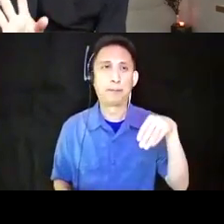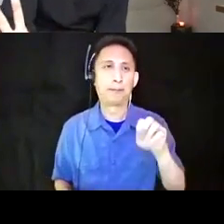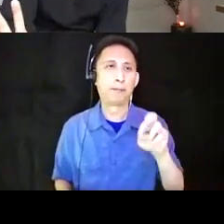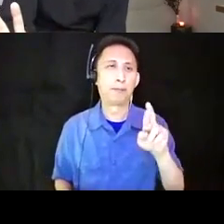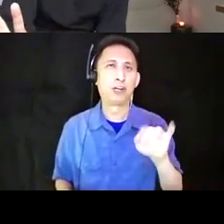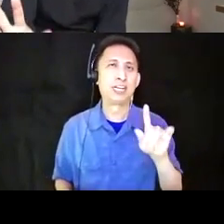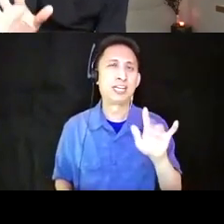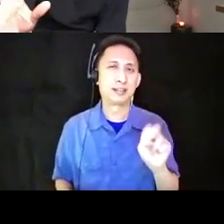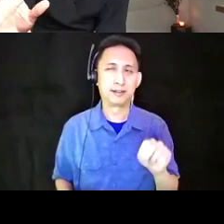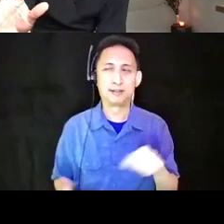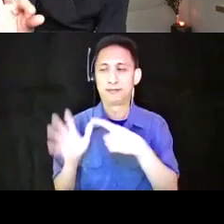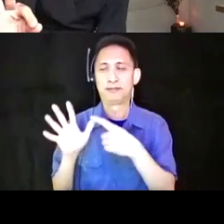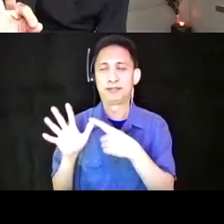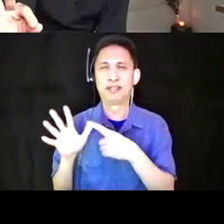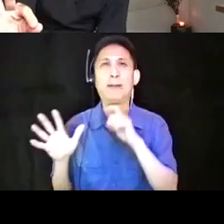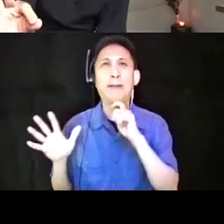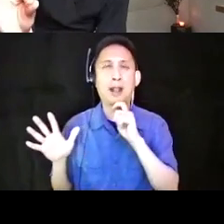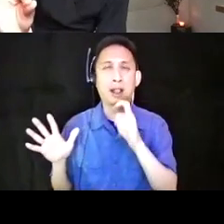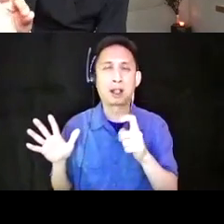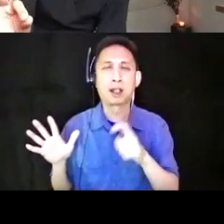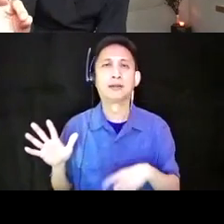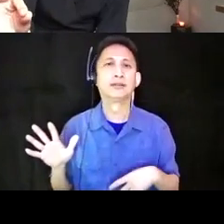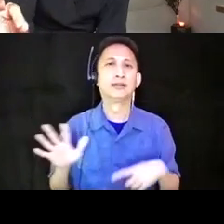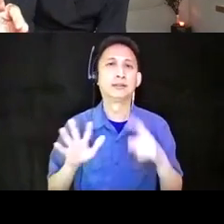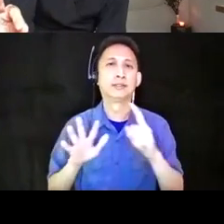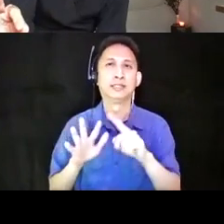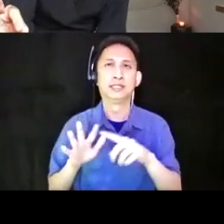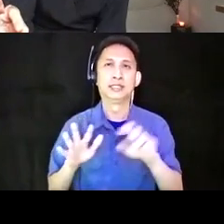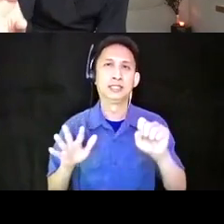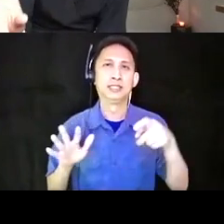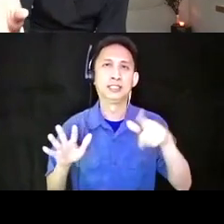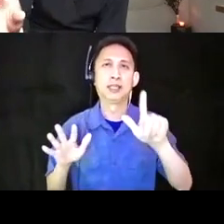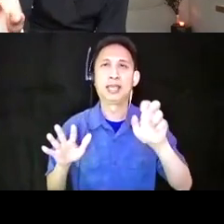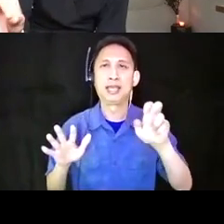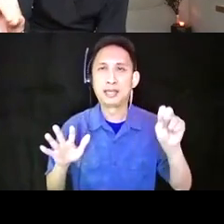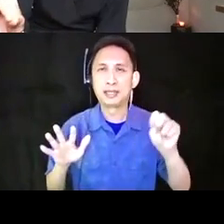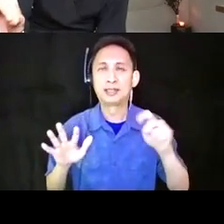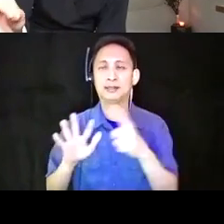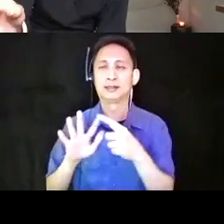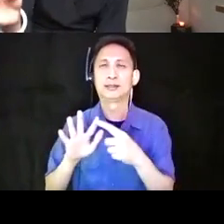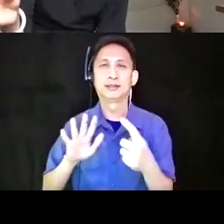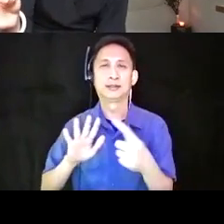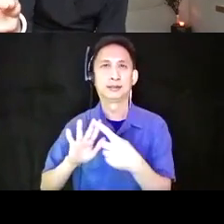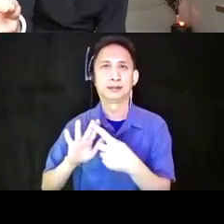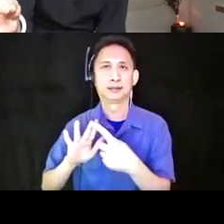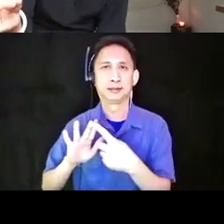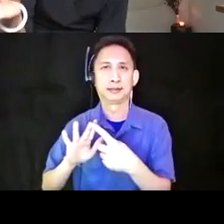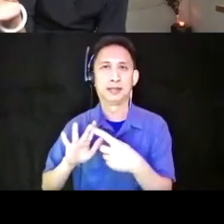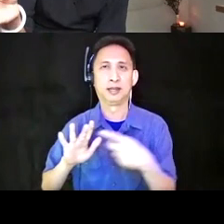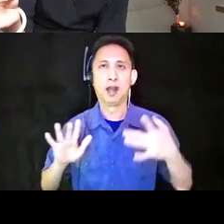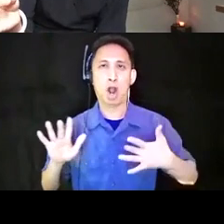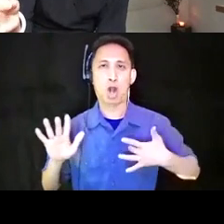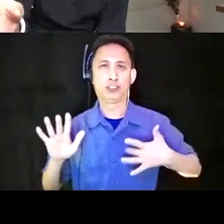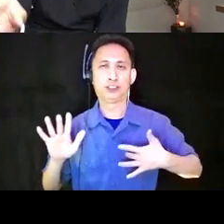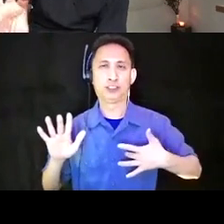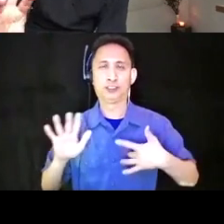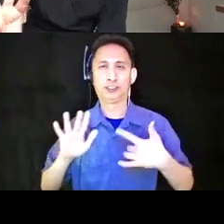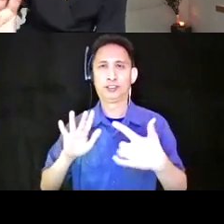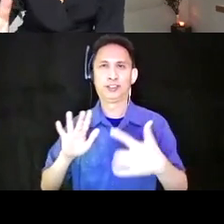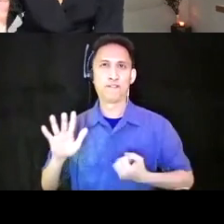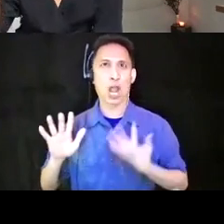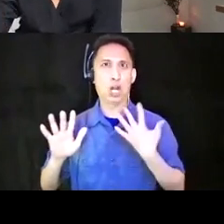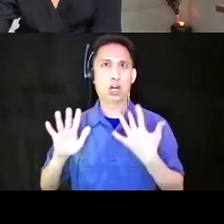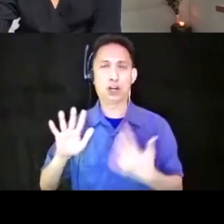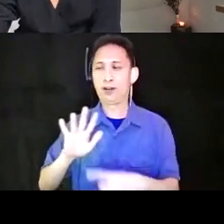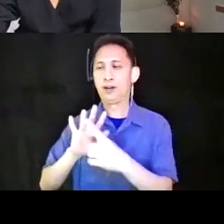the lungs. The pointer is spleen, the earth. The middle finger is heart, fire. The